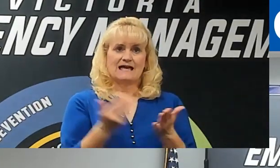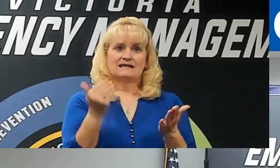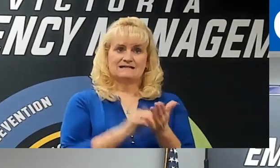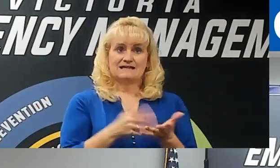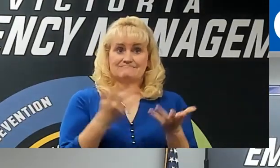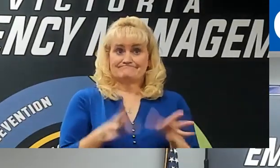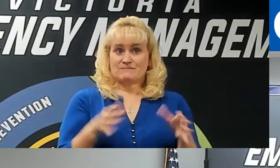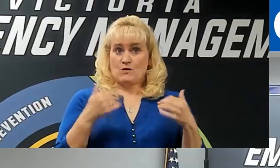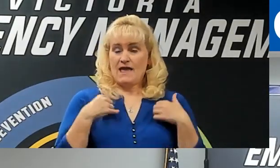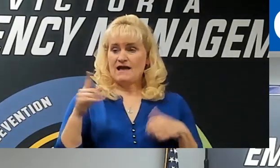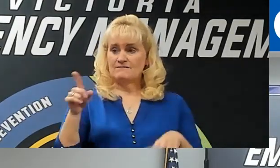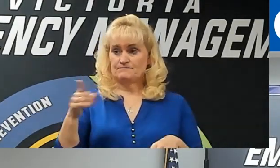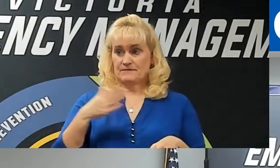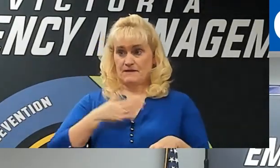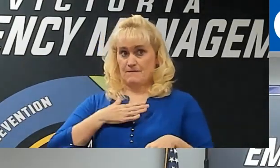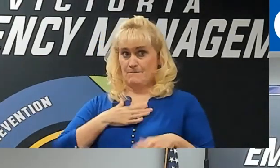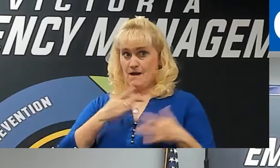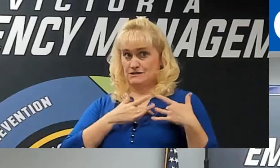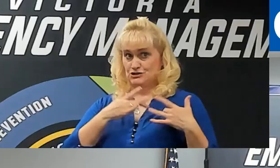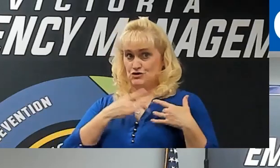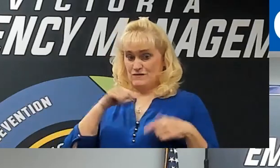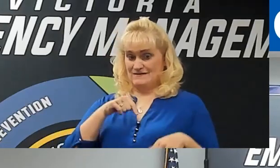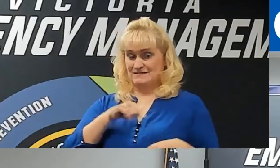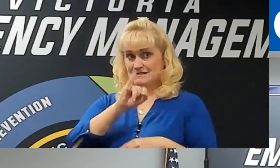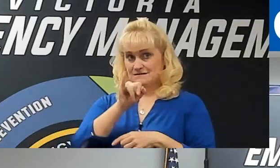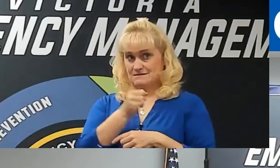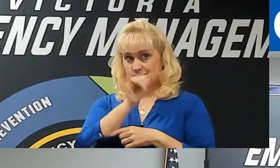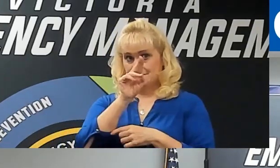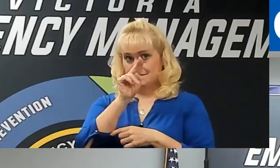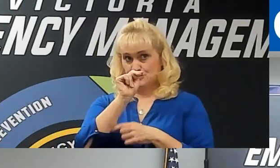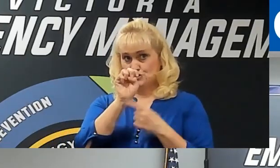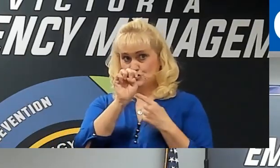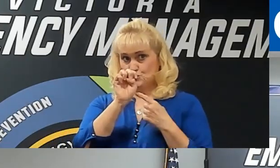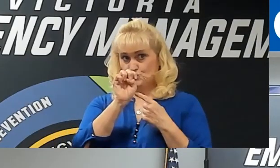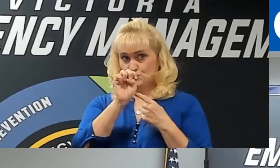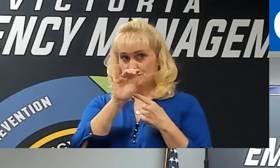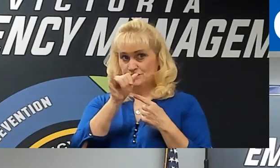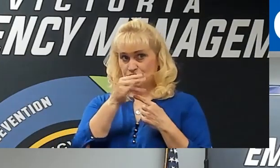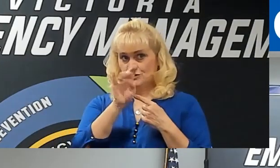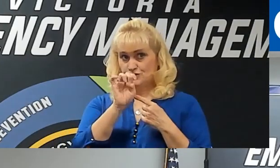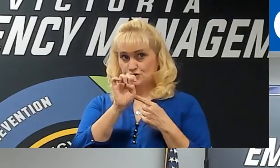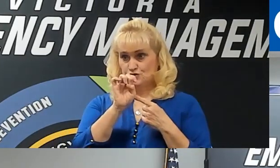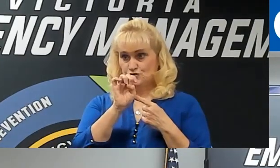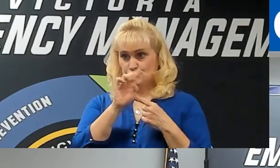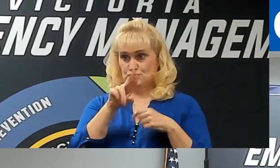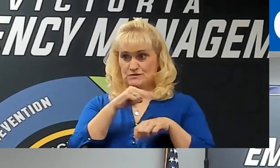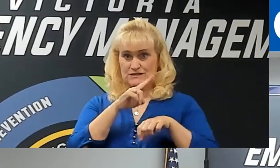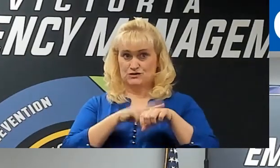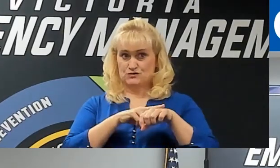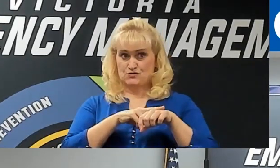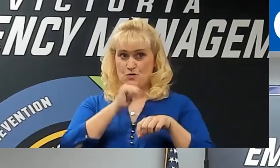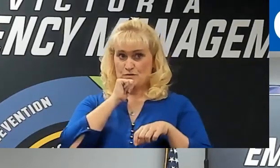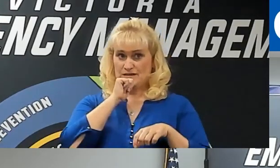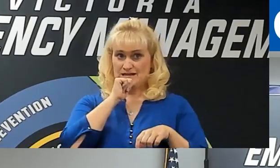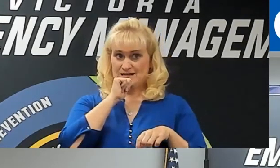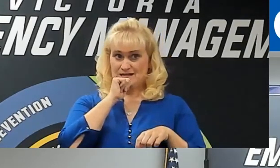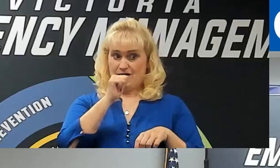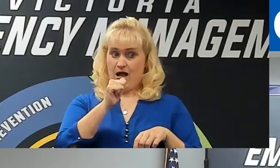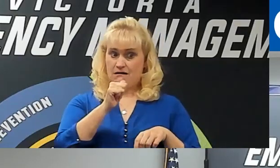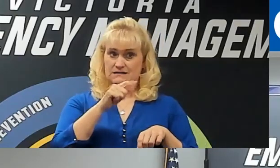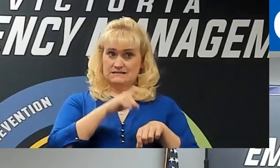big concern is that this is June, okay? June is typically not respiratory transmission or disease transmission